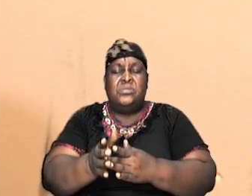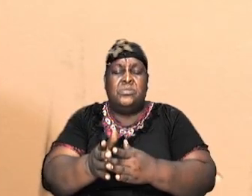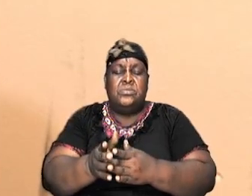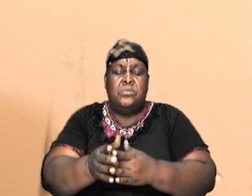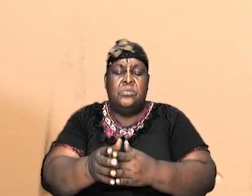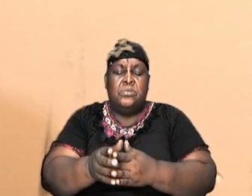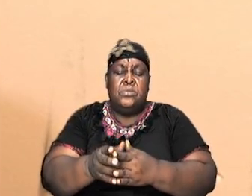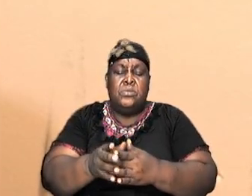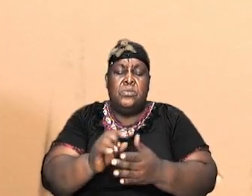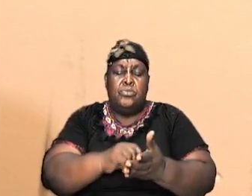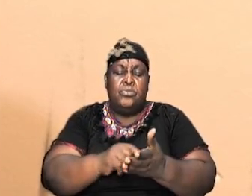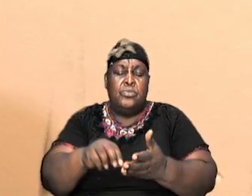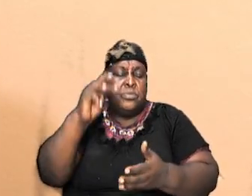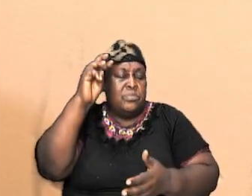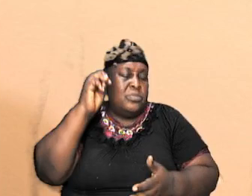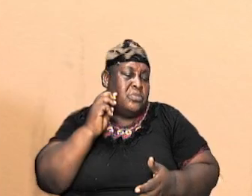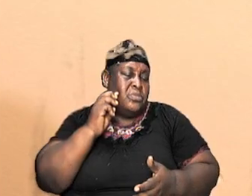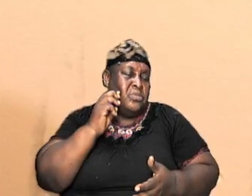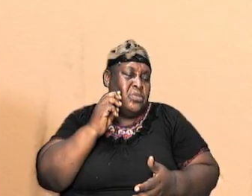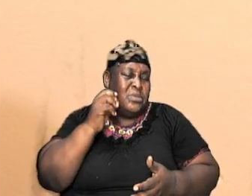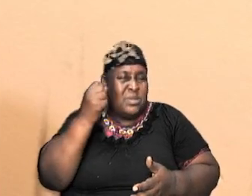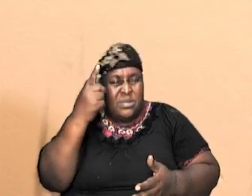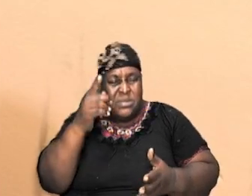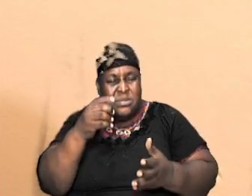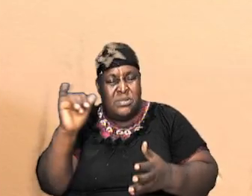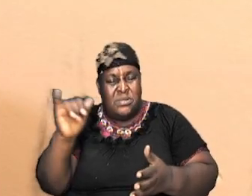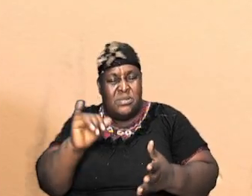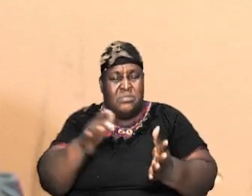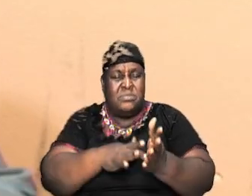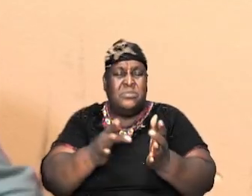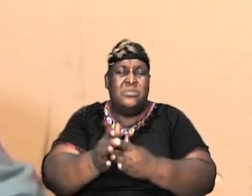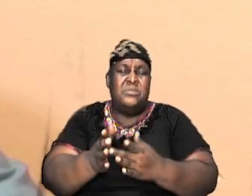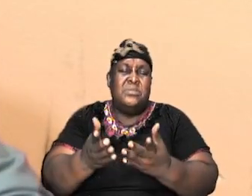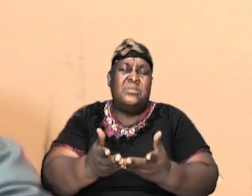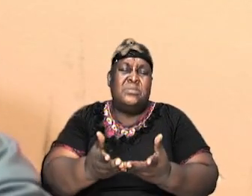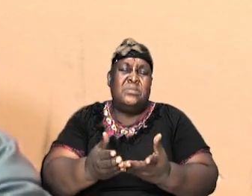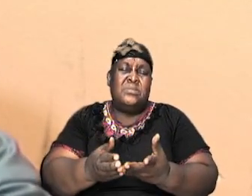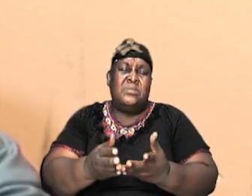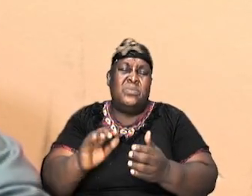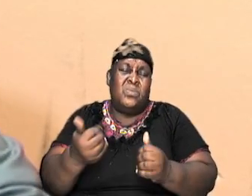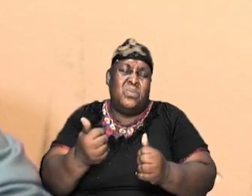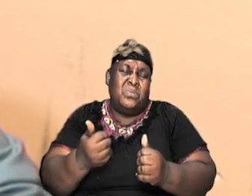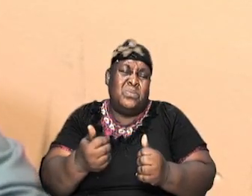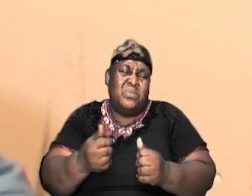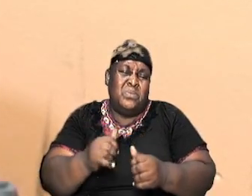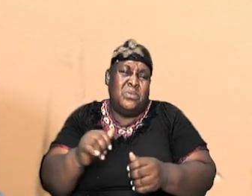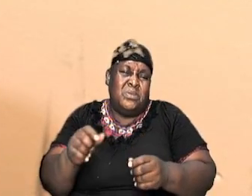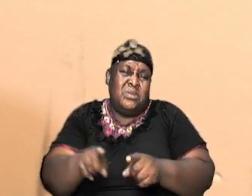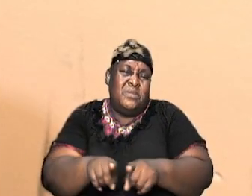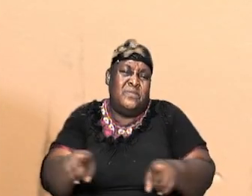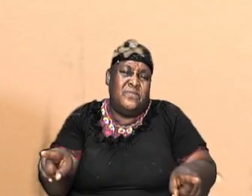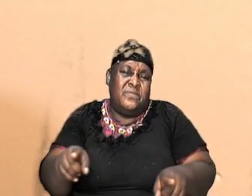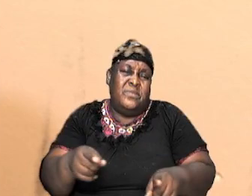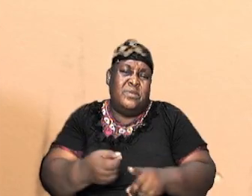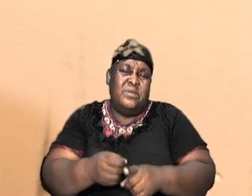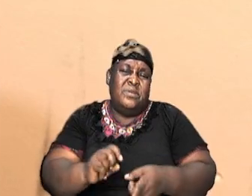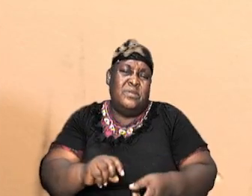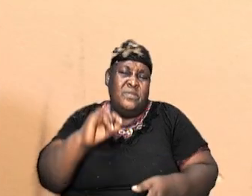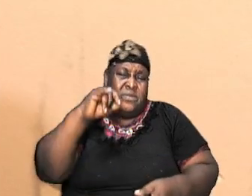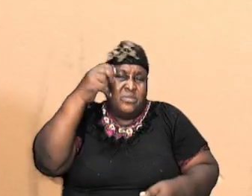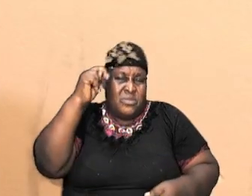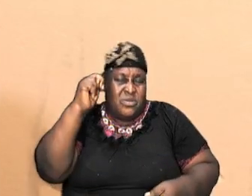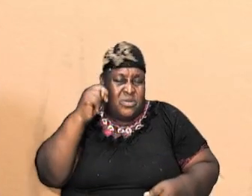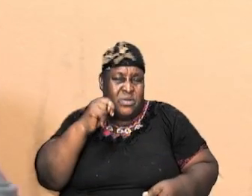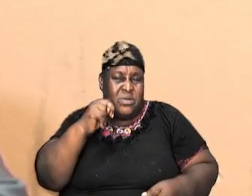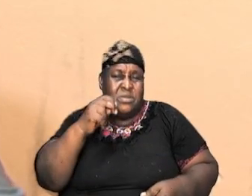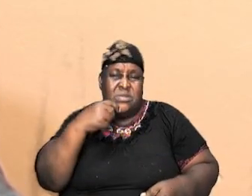same Jesus, but in a slightly different light, how Matthew presented him. And the same thing with Luke and